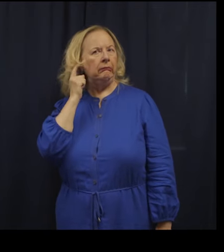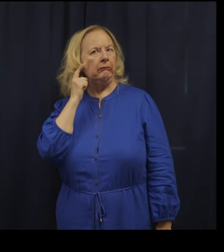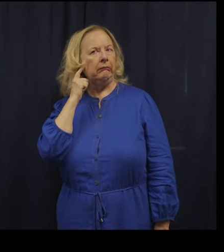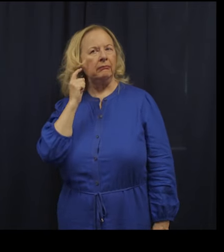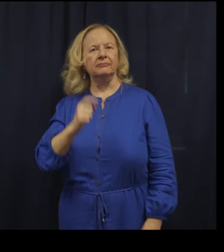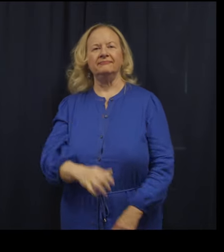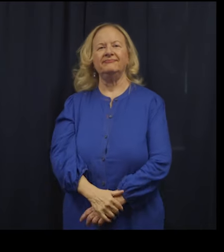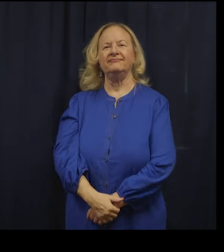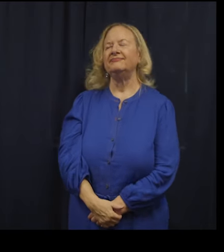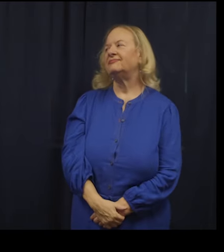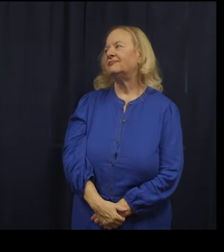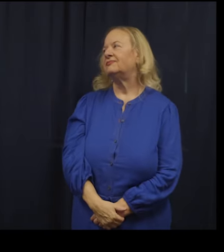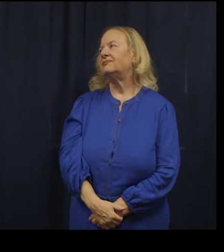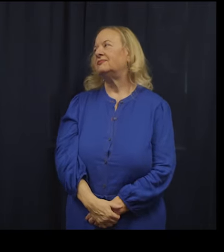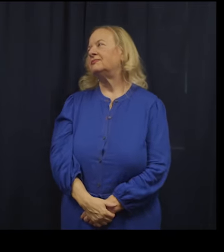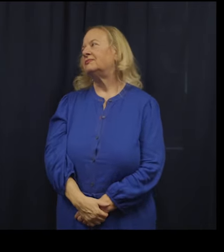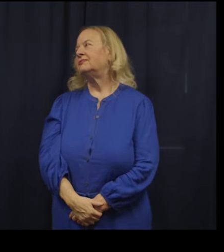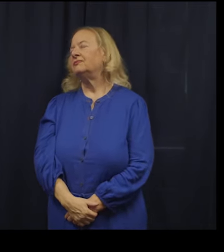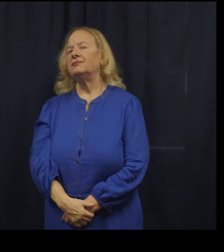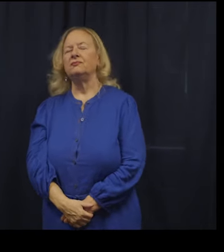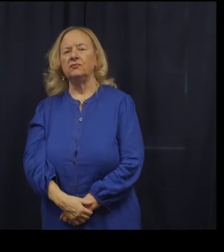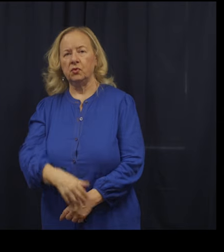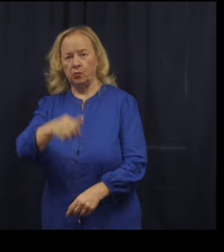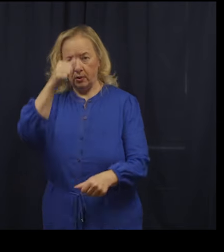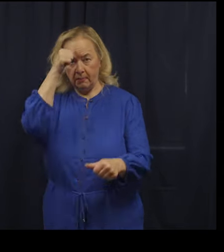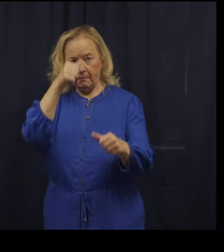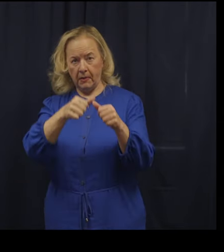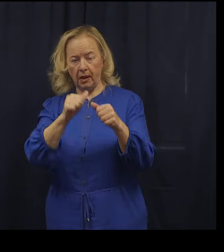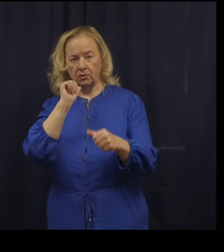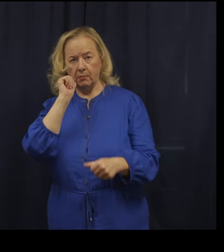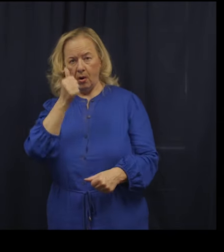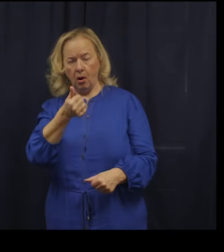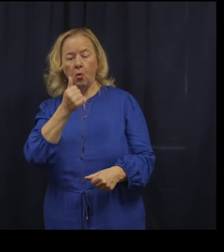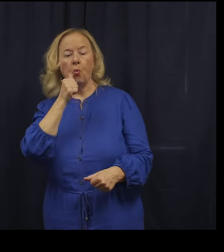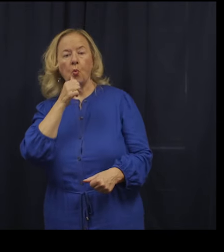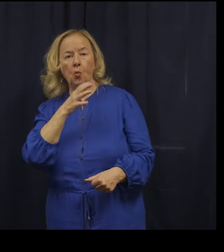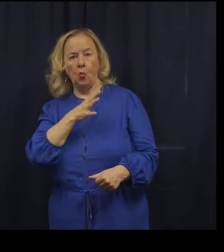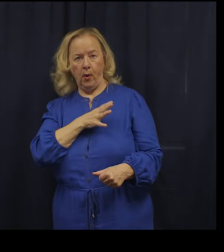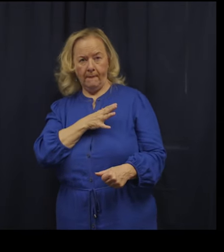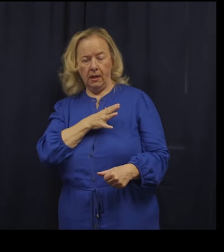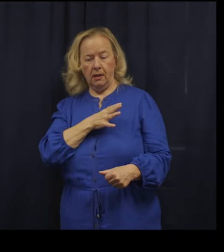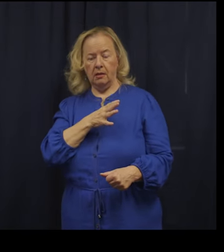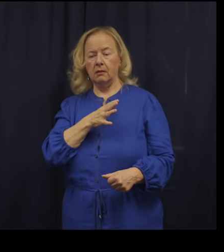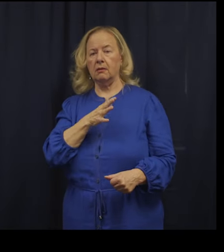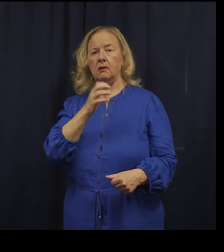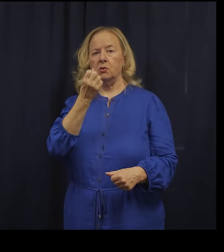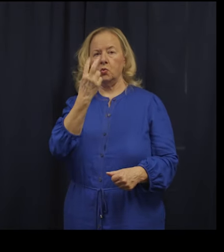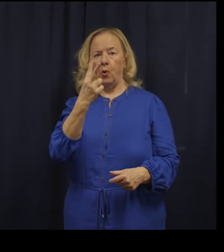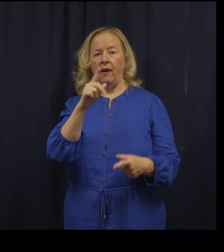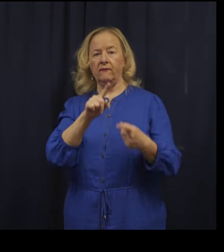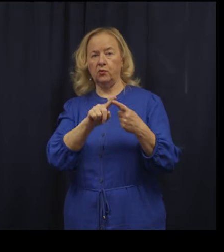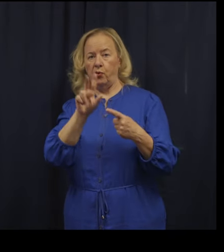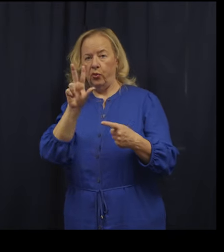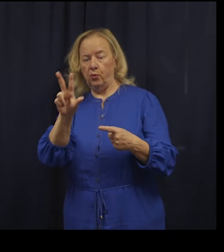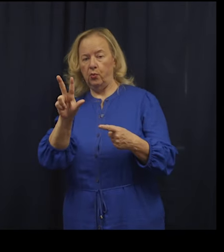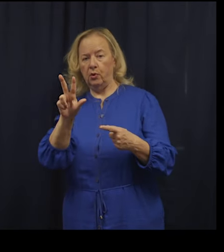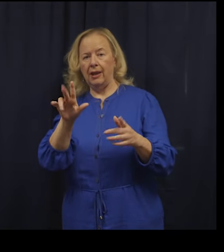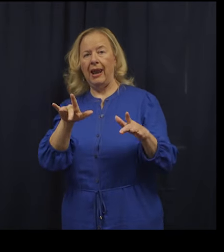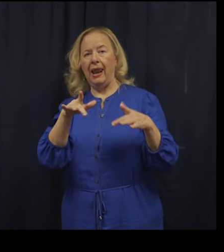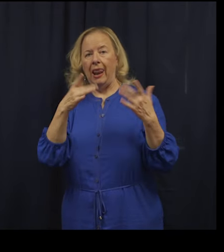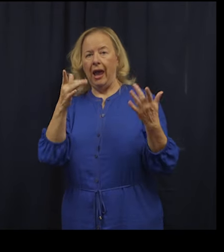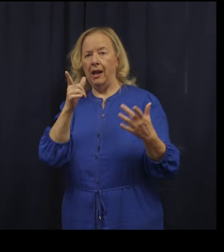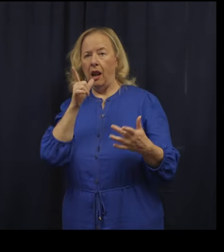Hello. Hold it real close. So just a reminder for tomorrow, the 1 o'clock, 12 to 3, is going to be a light